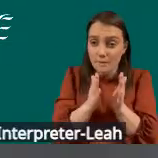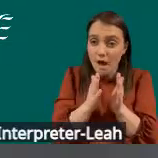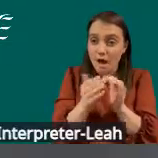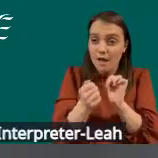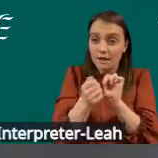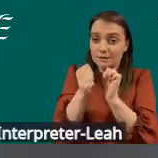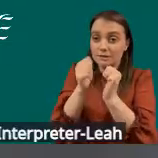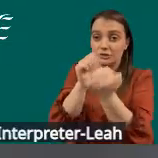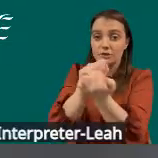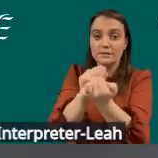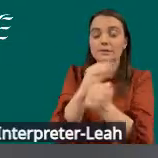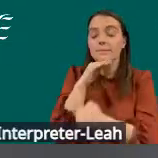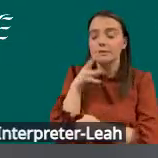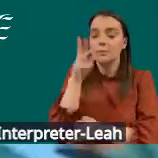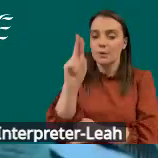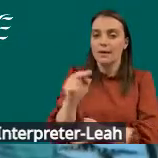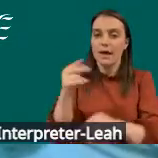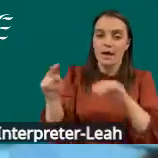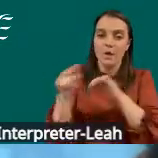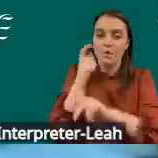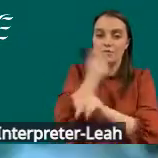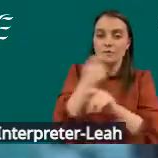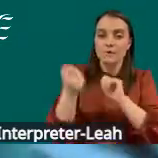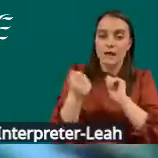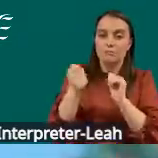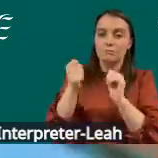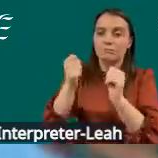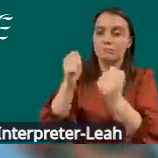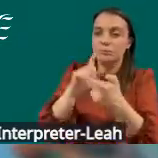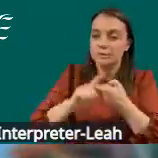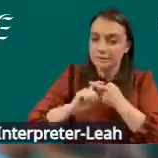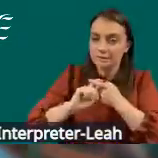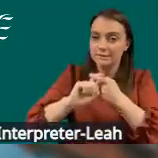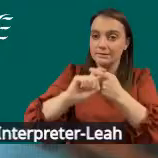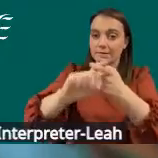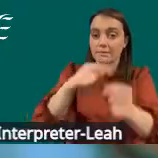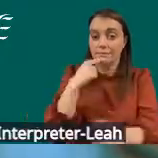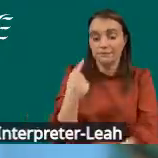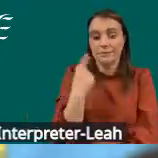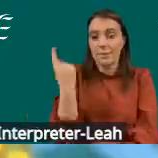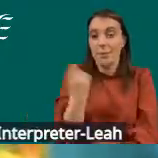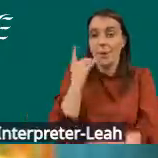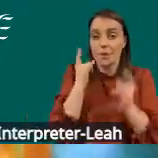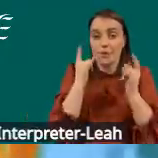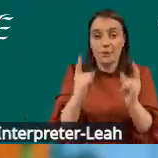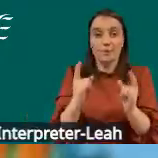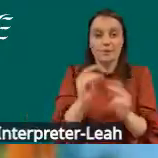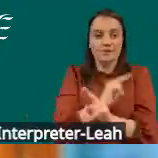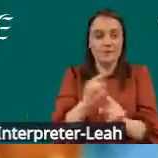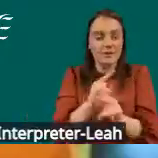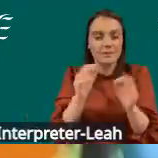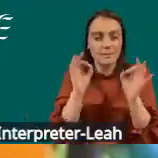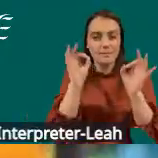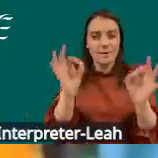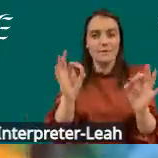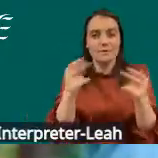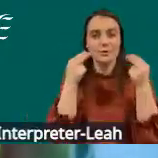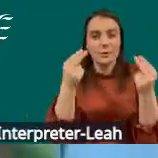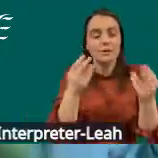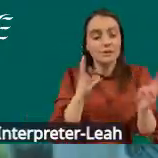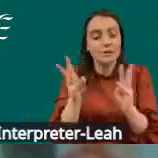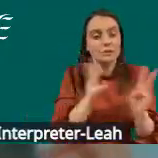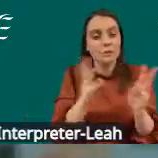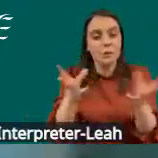that we can stick to them in the long term. However, we're only human and not perfect, so we need to work on accepting